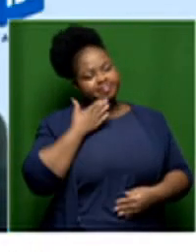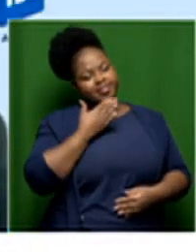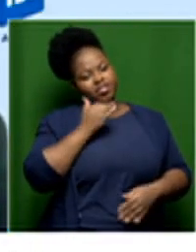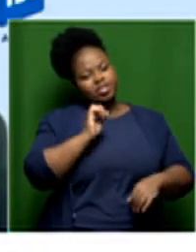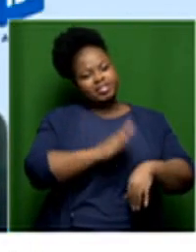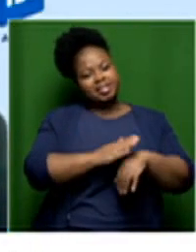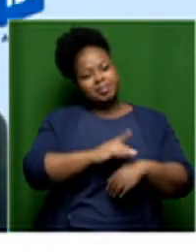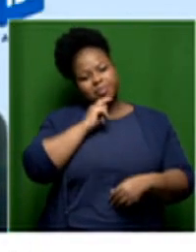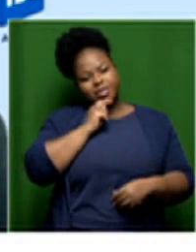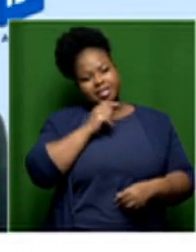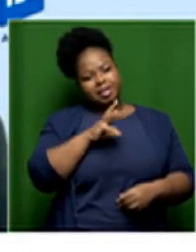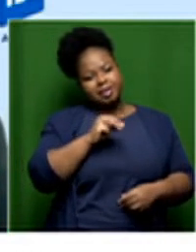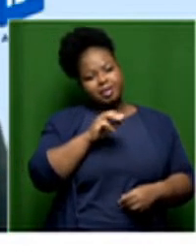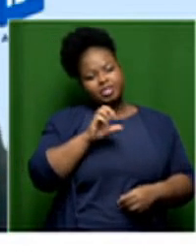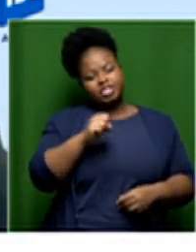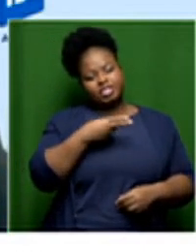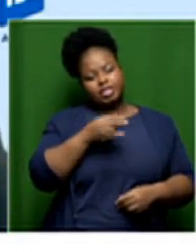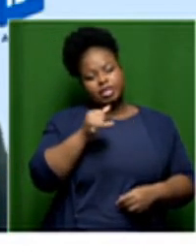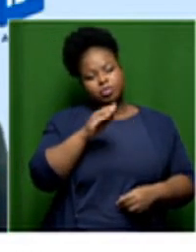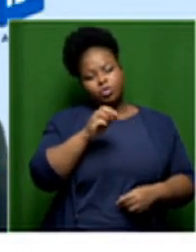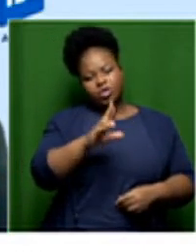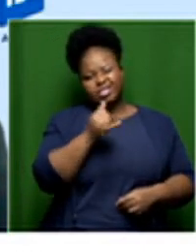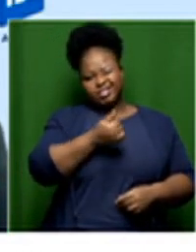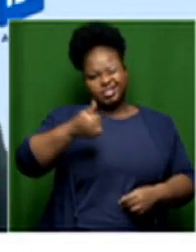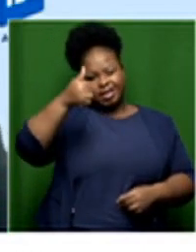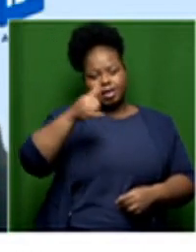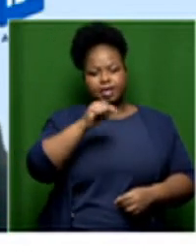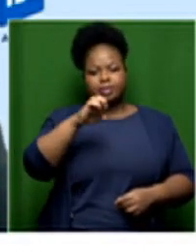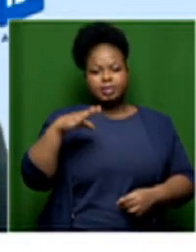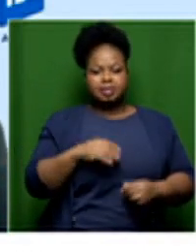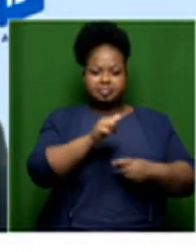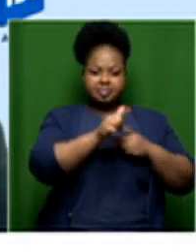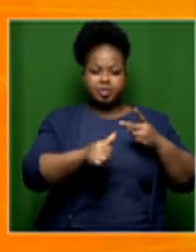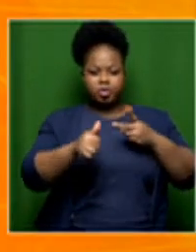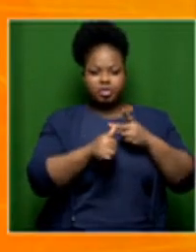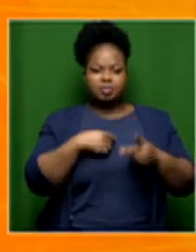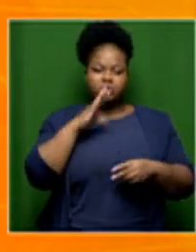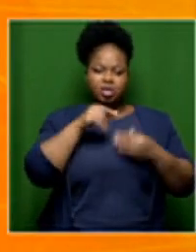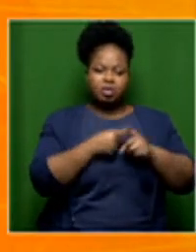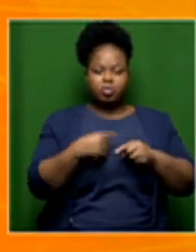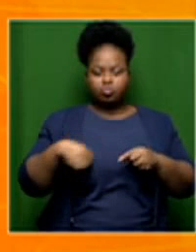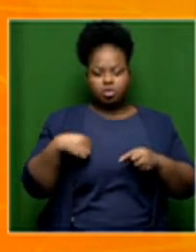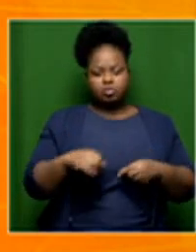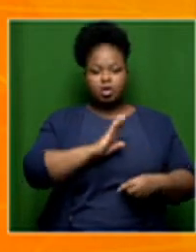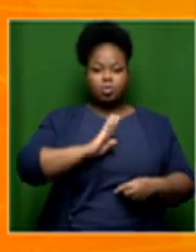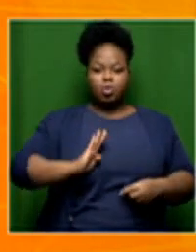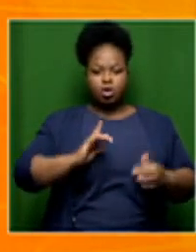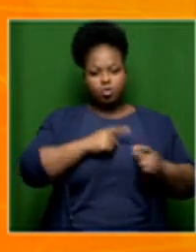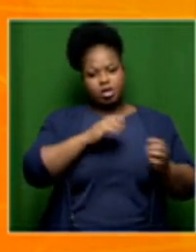your time this morning, Mr. Masego Sheburi, IEC's Deputy Commissioner, talking to us about the Municipal Demarcation